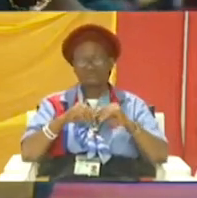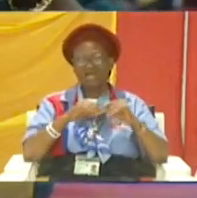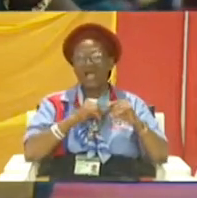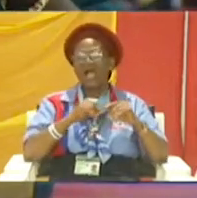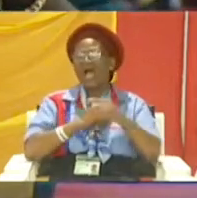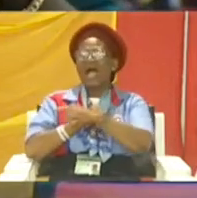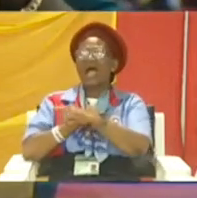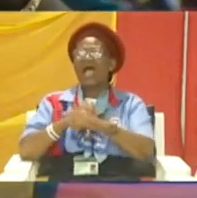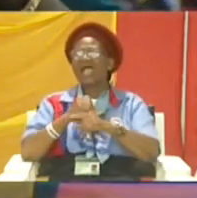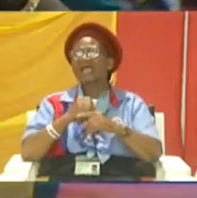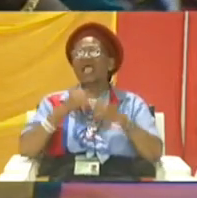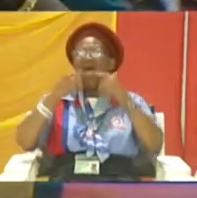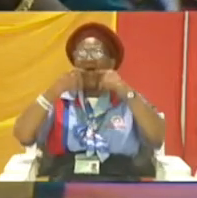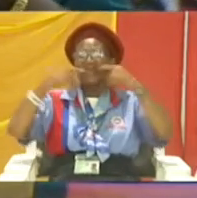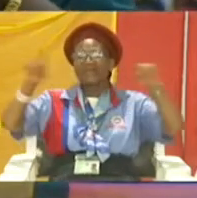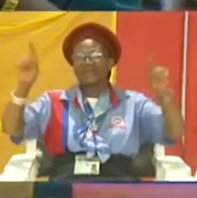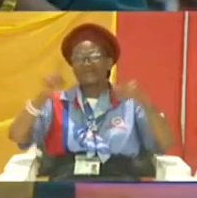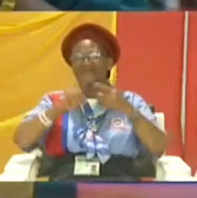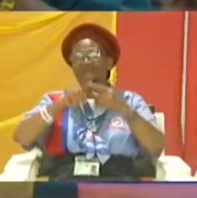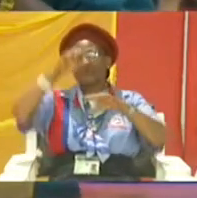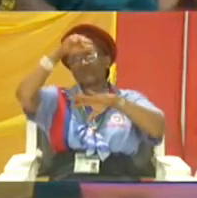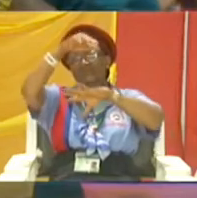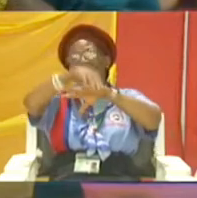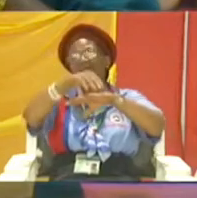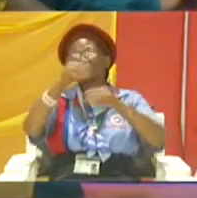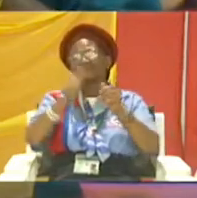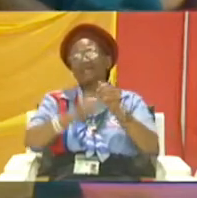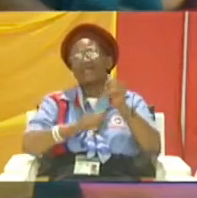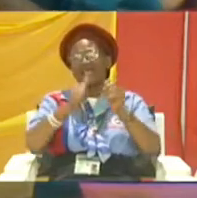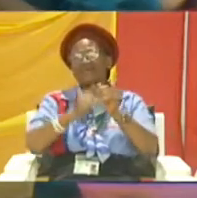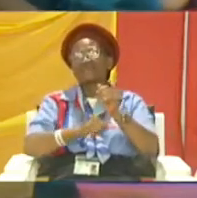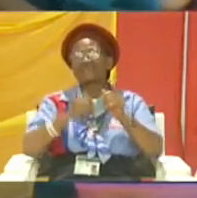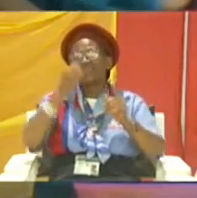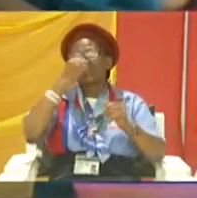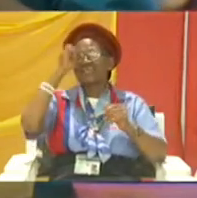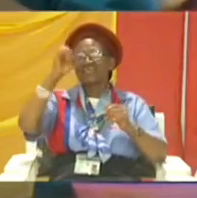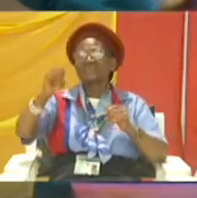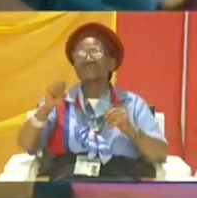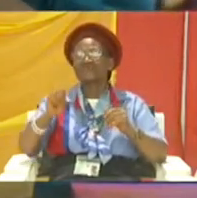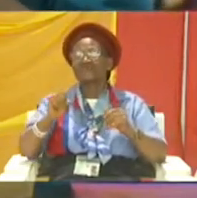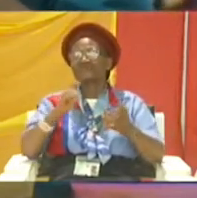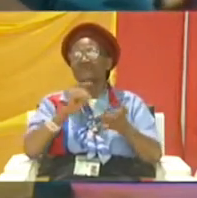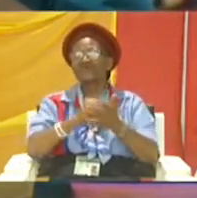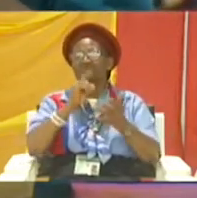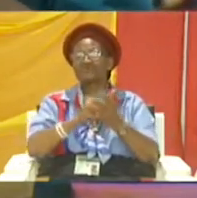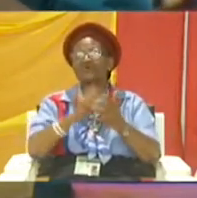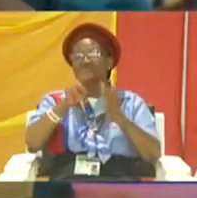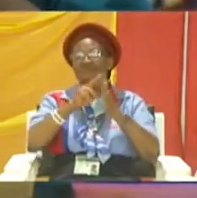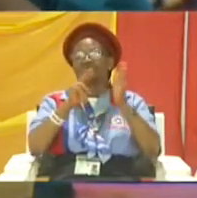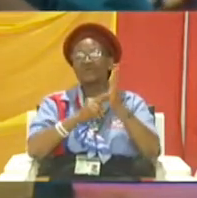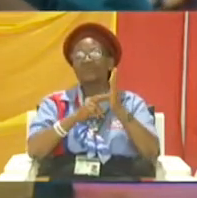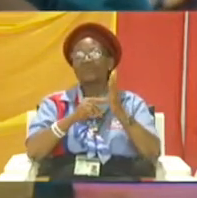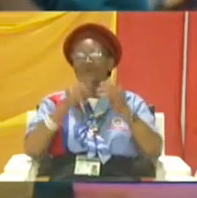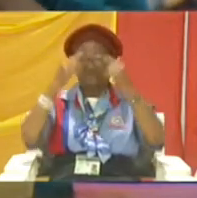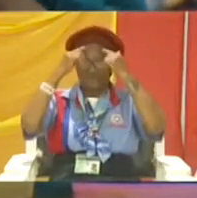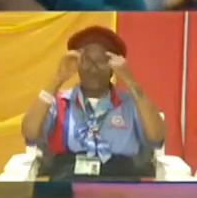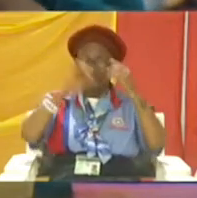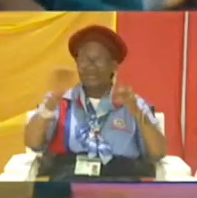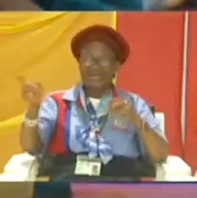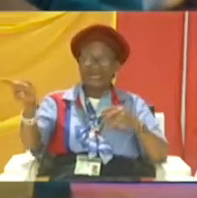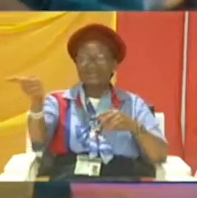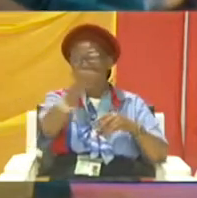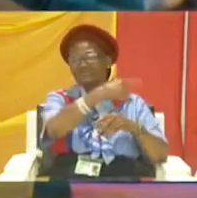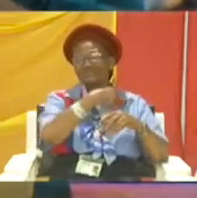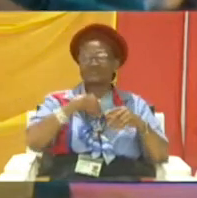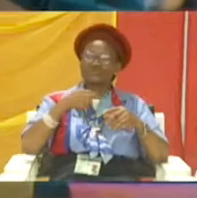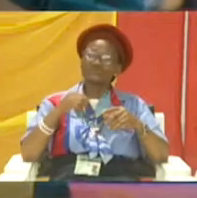decree tonight, every evil doctor's report concerning